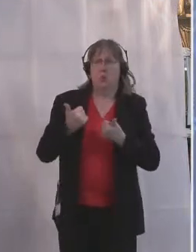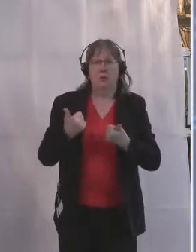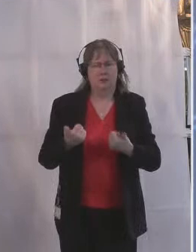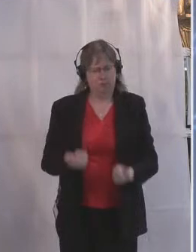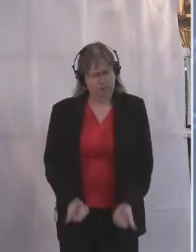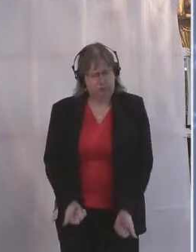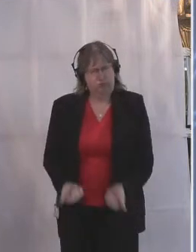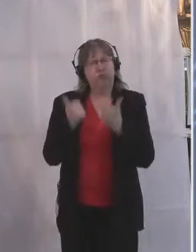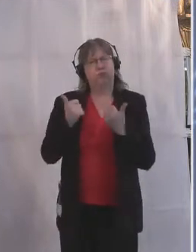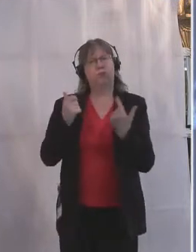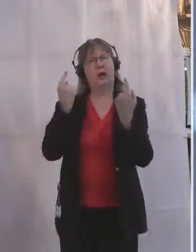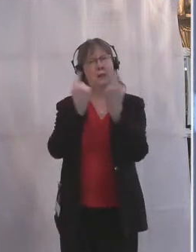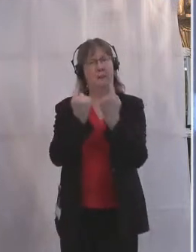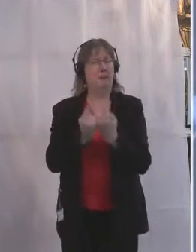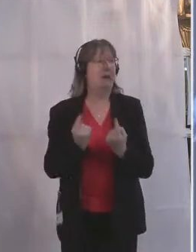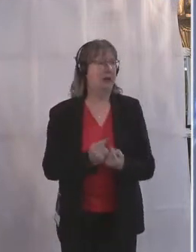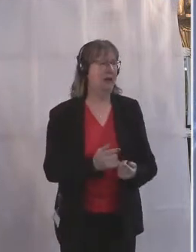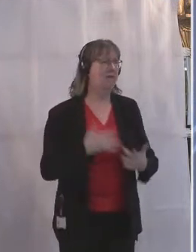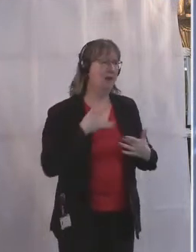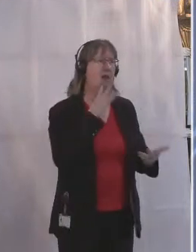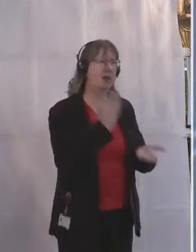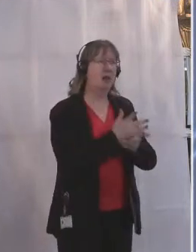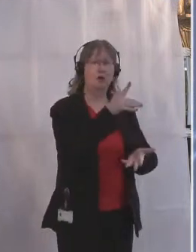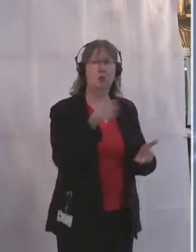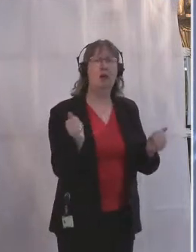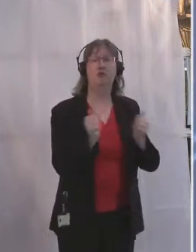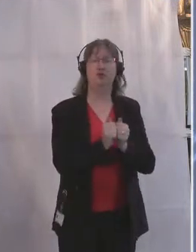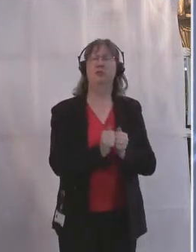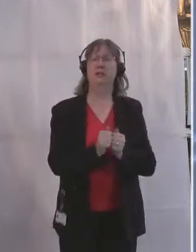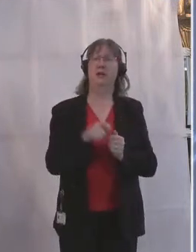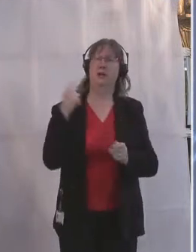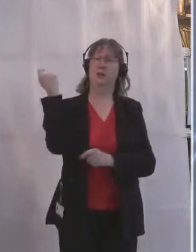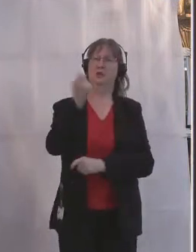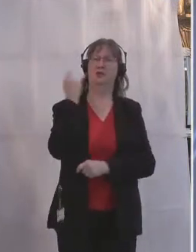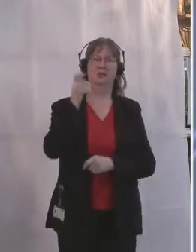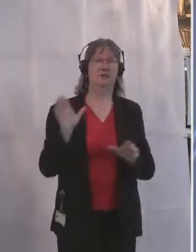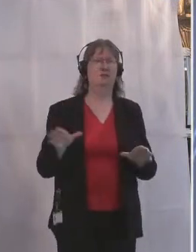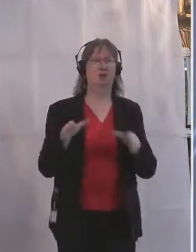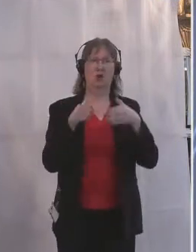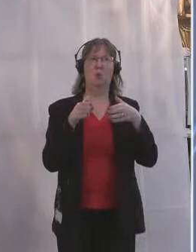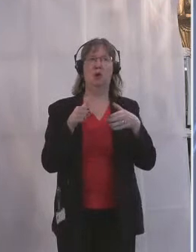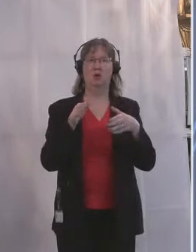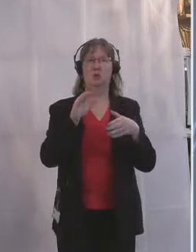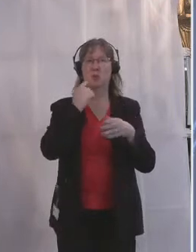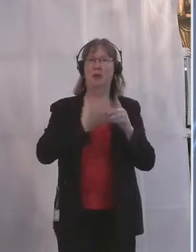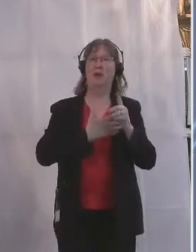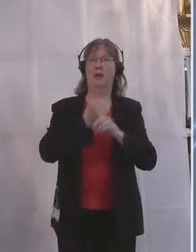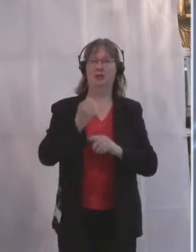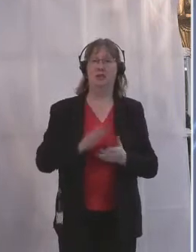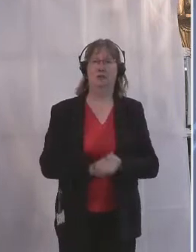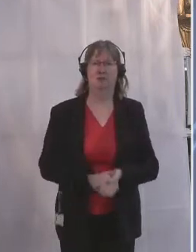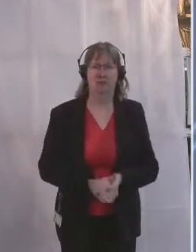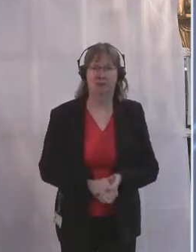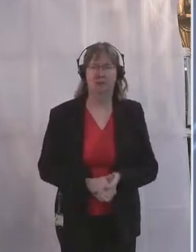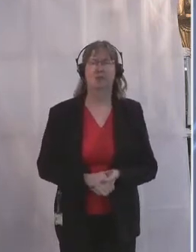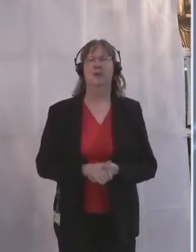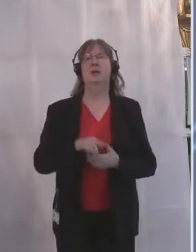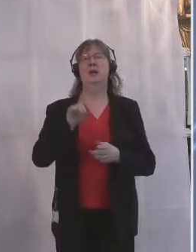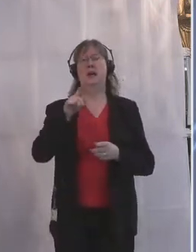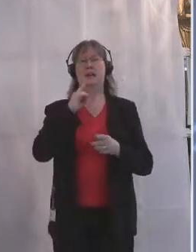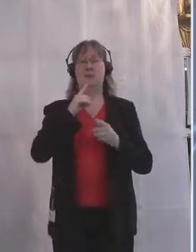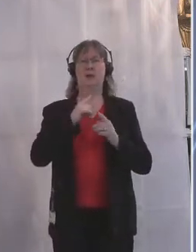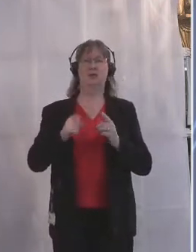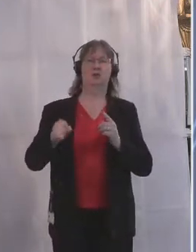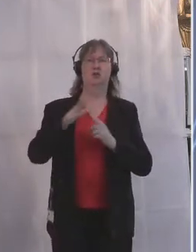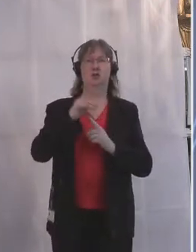you'll agree with me that we're going to be looking forward to huge success from that cohort. Then we heard from our past alumni with all those top tips